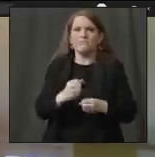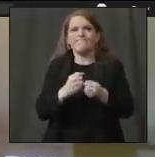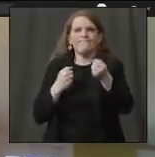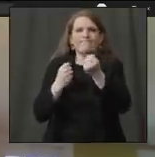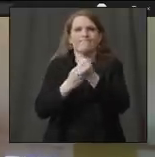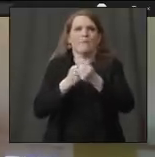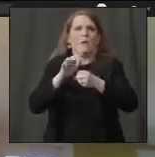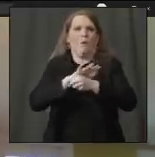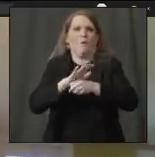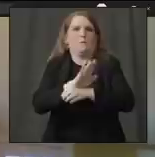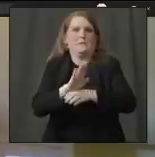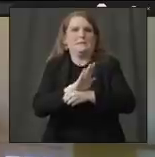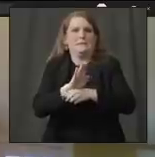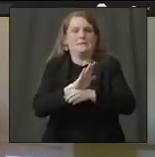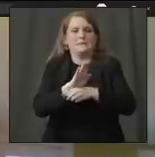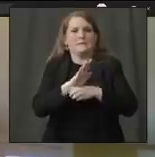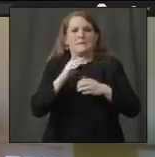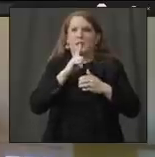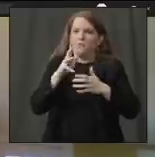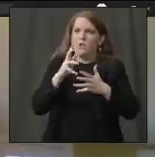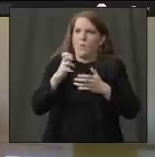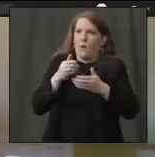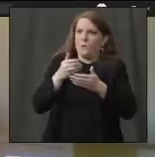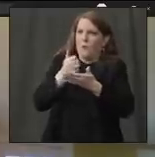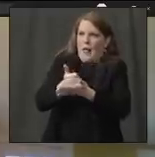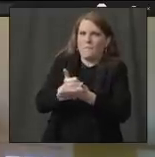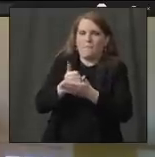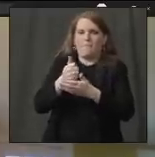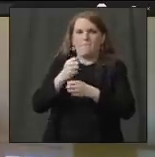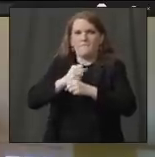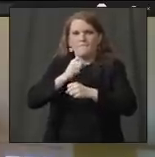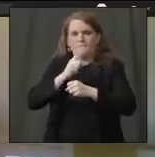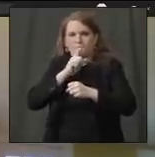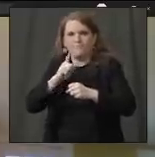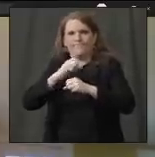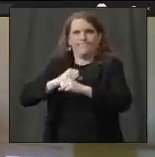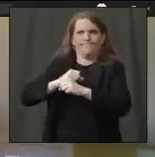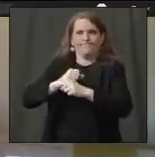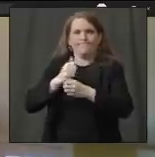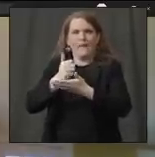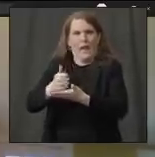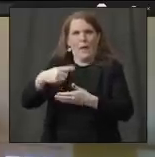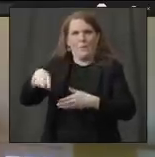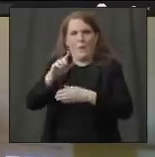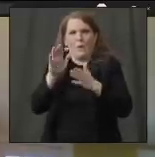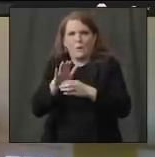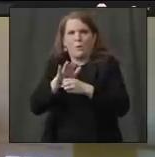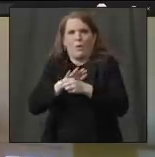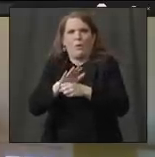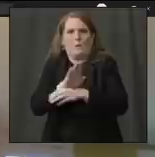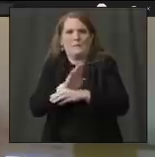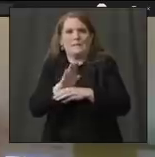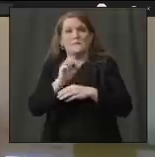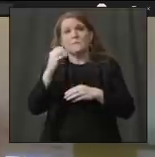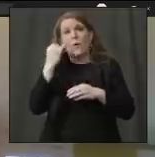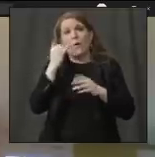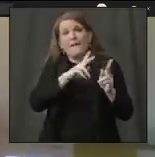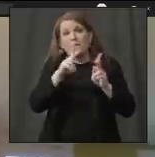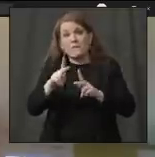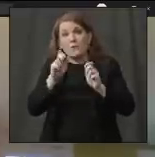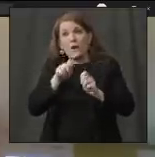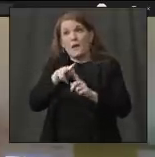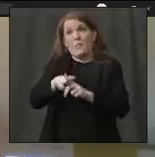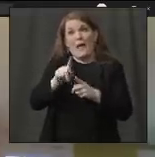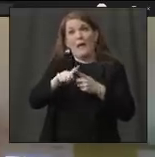in conjunction with Connecticut NOFA, the ConnecticutGrownMap.com for consumers to look and find their local farm or farm stand or farmer's